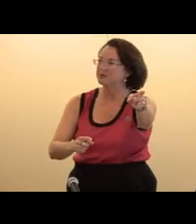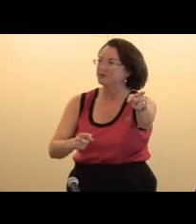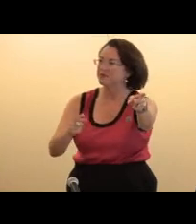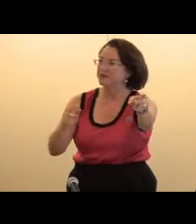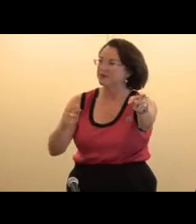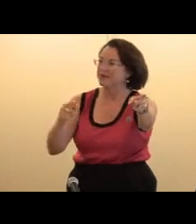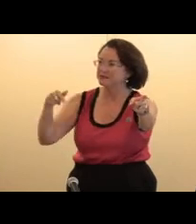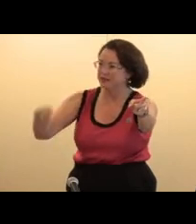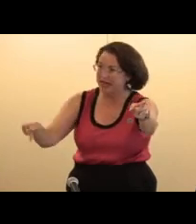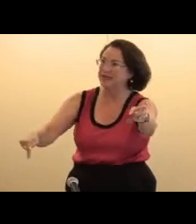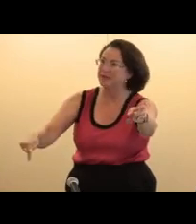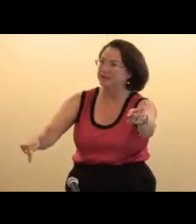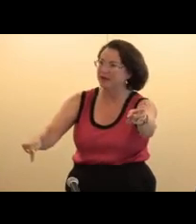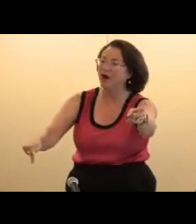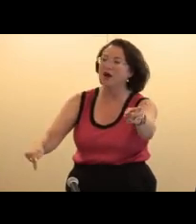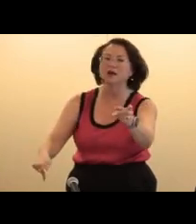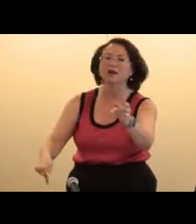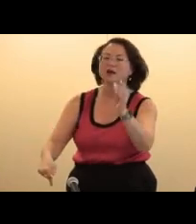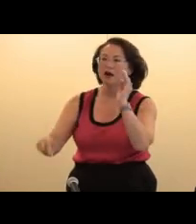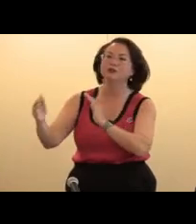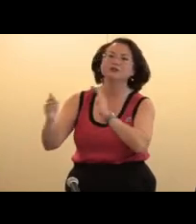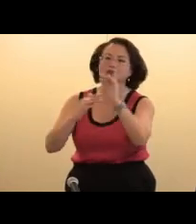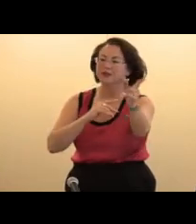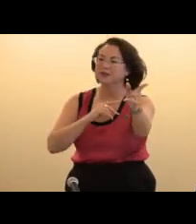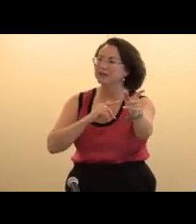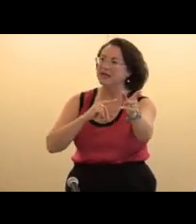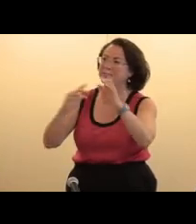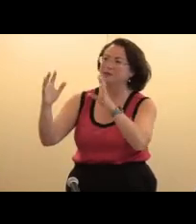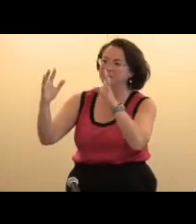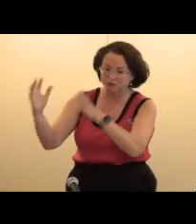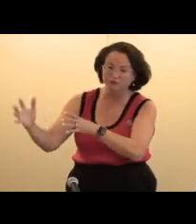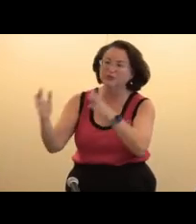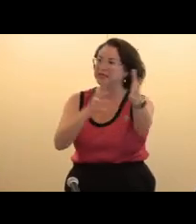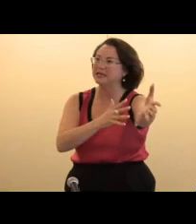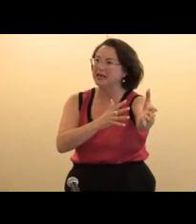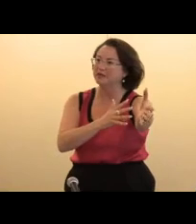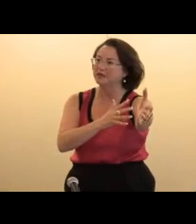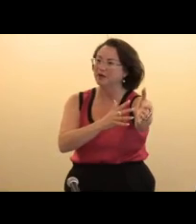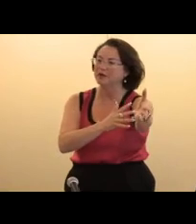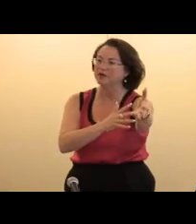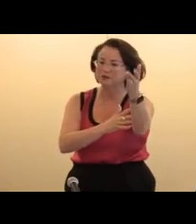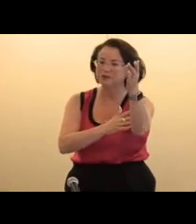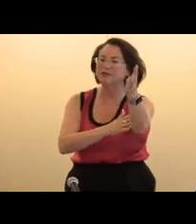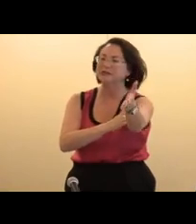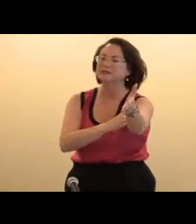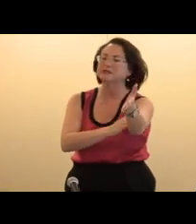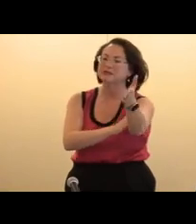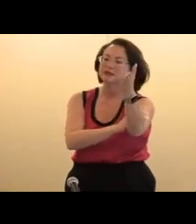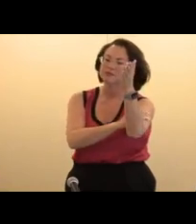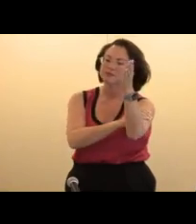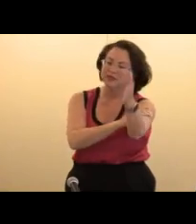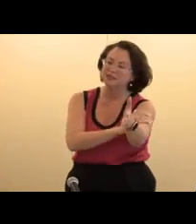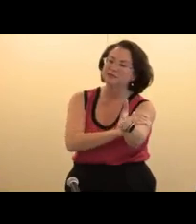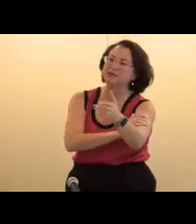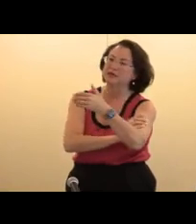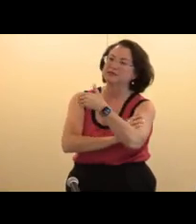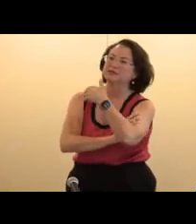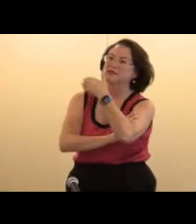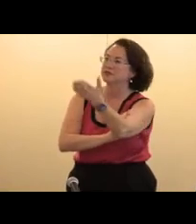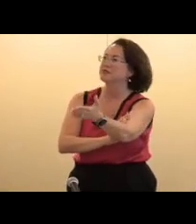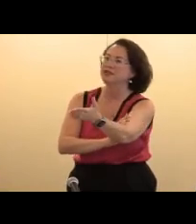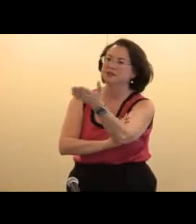bus is going faster than I am in my car. Are you starting to get people truly getting out of their cars to be in these buses